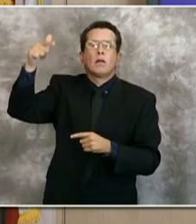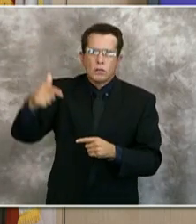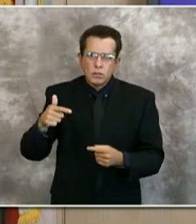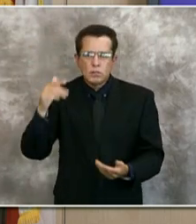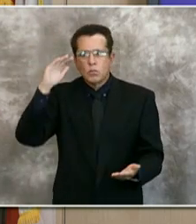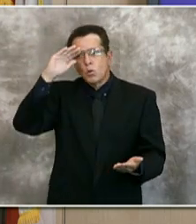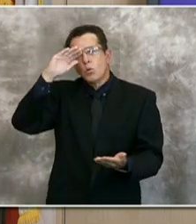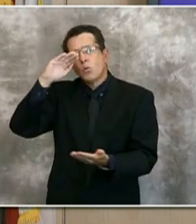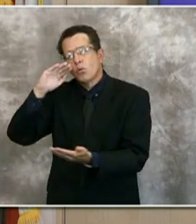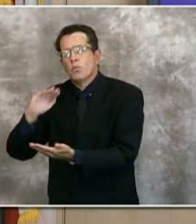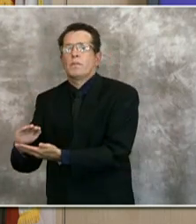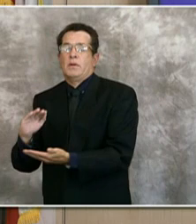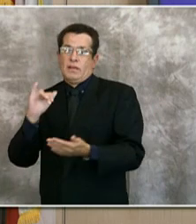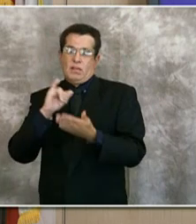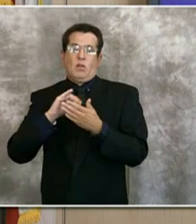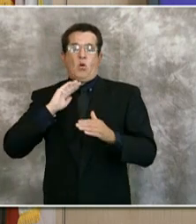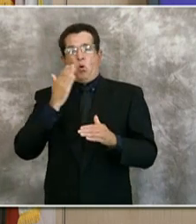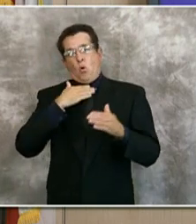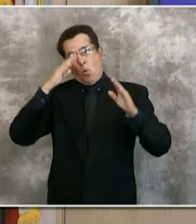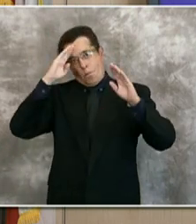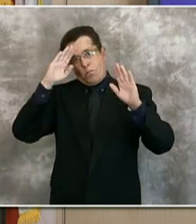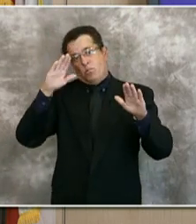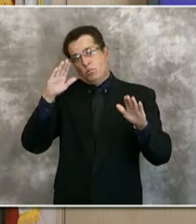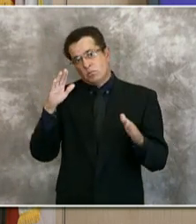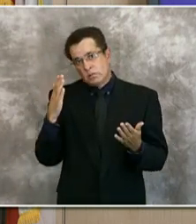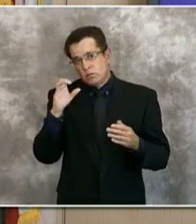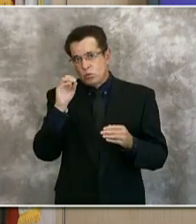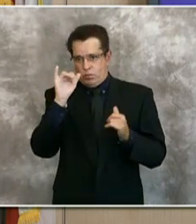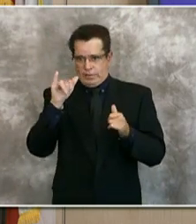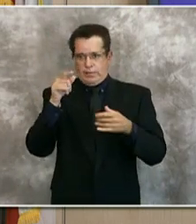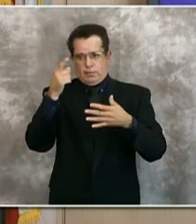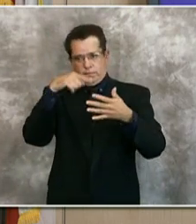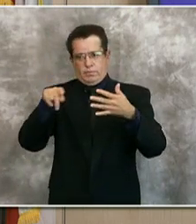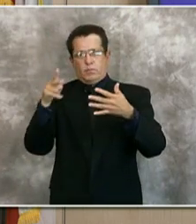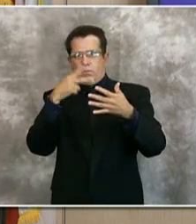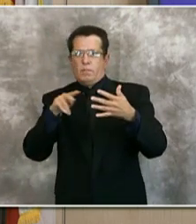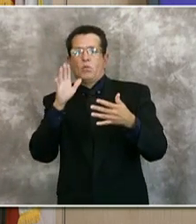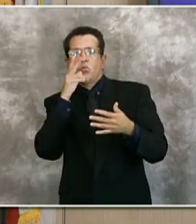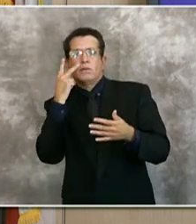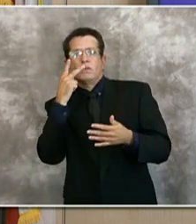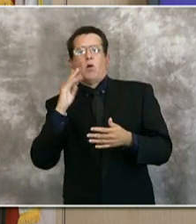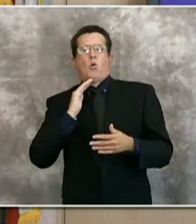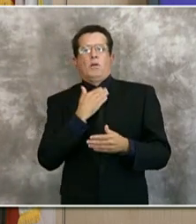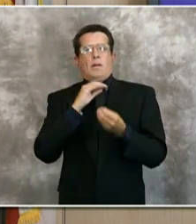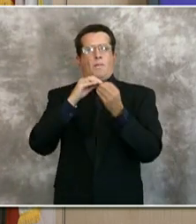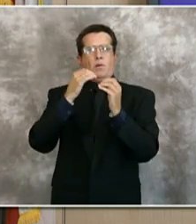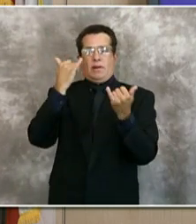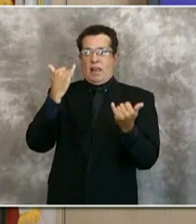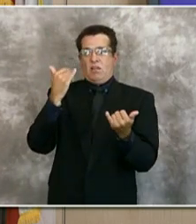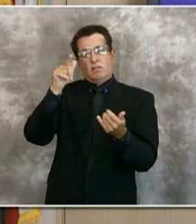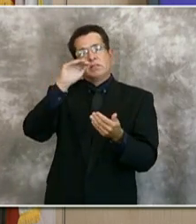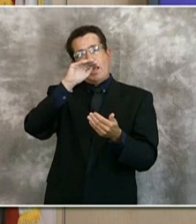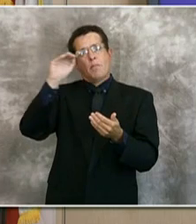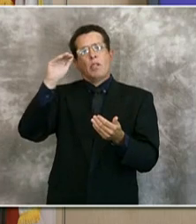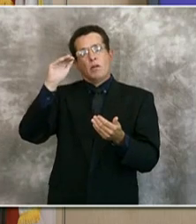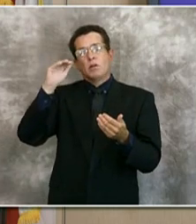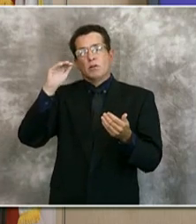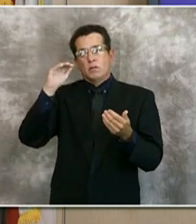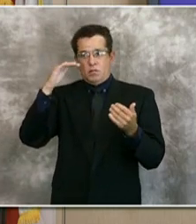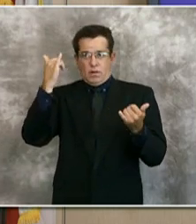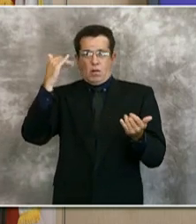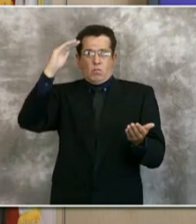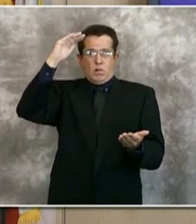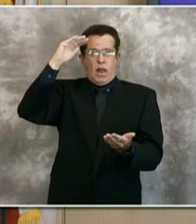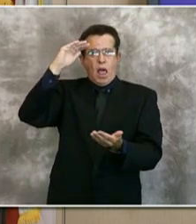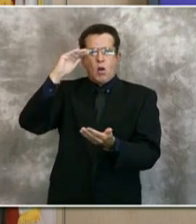taken. So it is certainly our hope that in the coming weeks we will begin to see the numbers which have stabilized a bit in terms of percentage